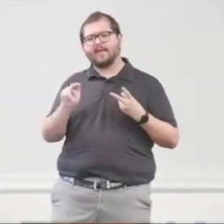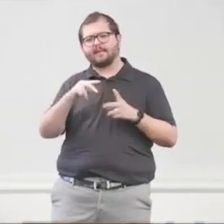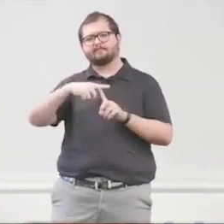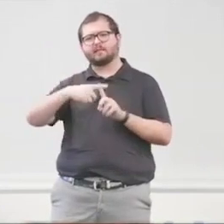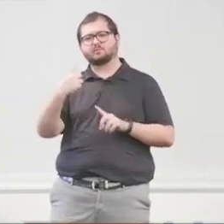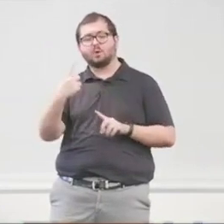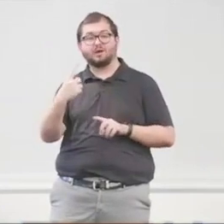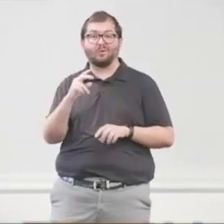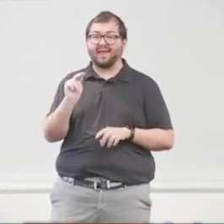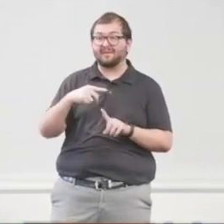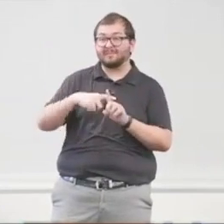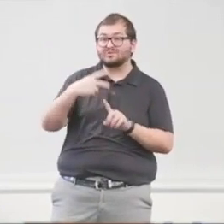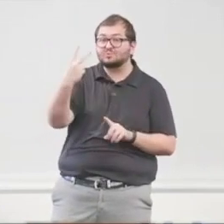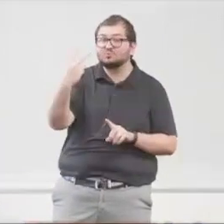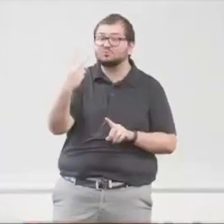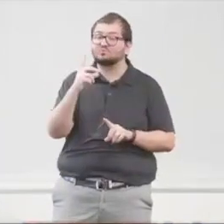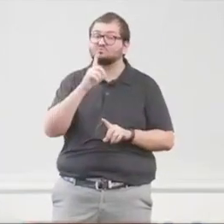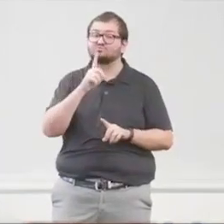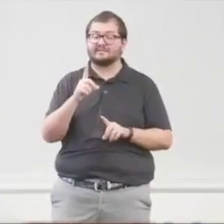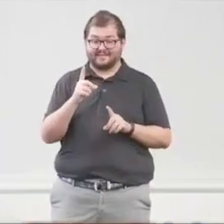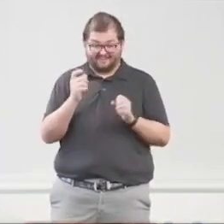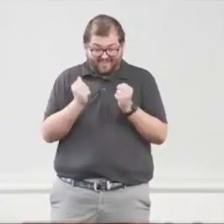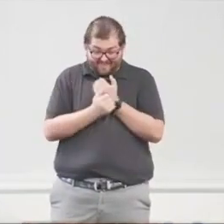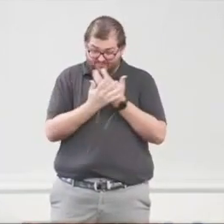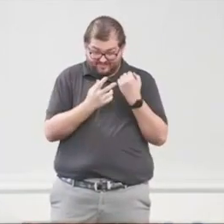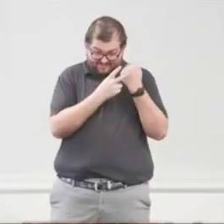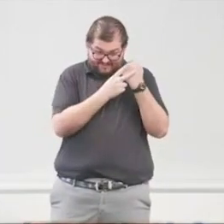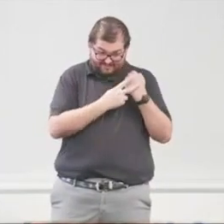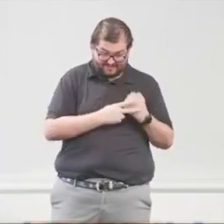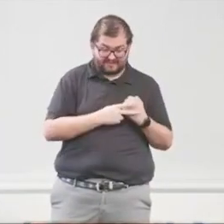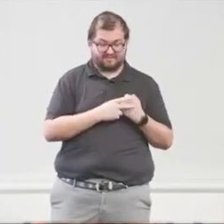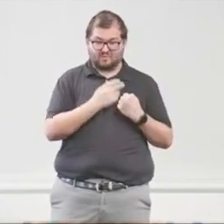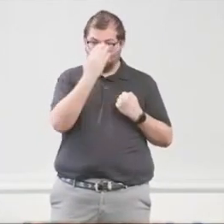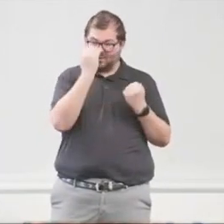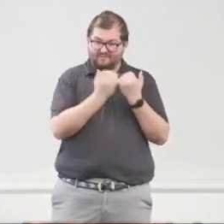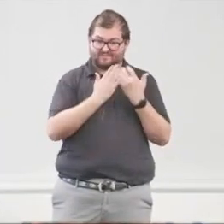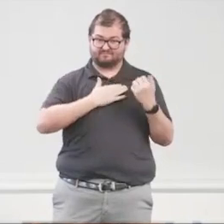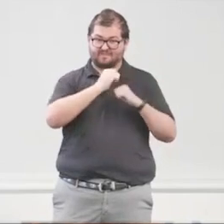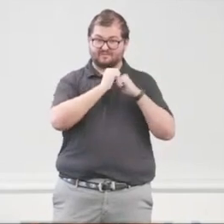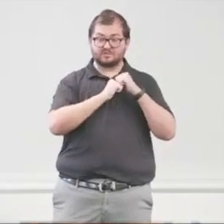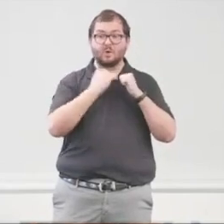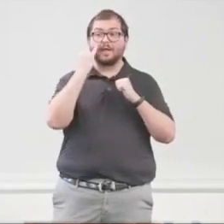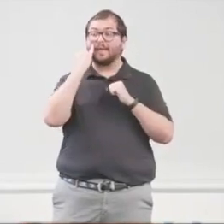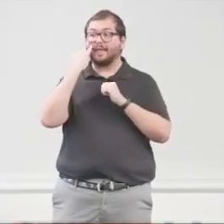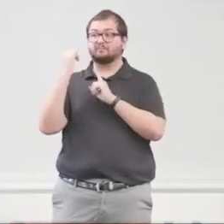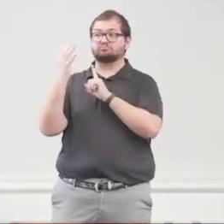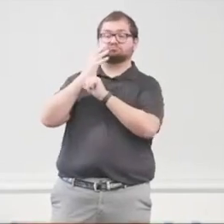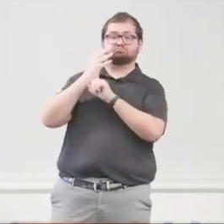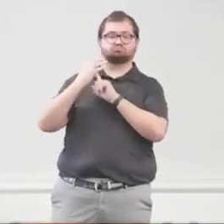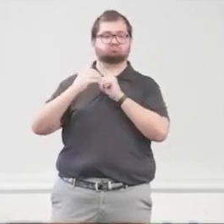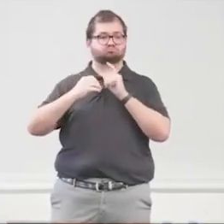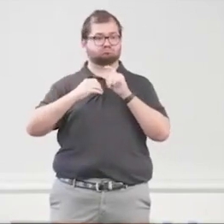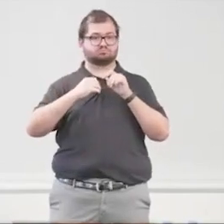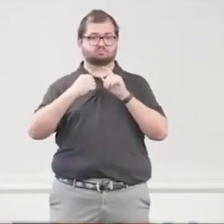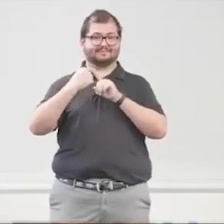perhaps an N plus two mentality of every little piece of your infrastructure. So if you do get attacked or you do have some kind